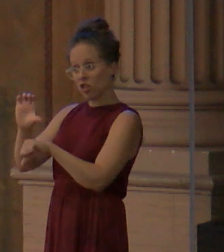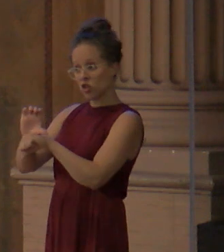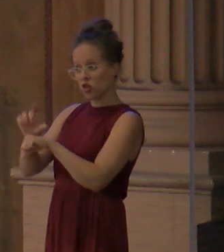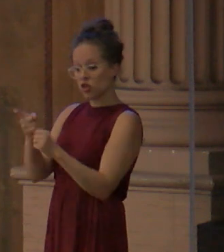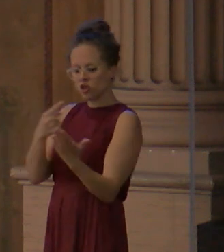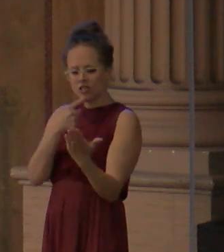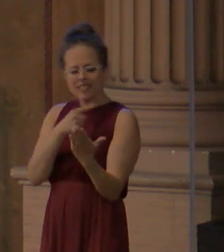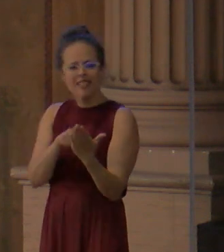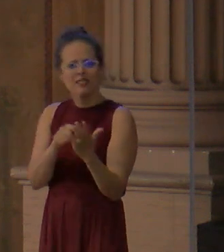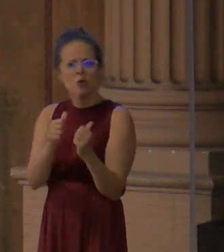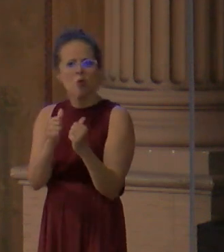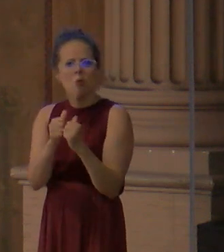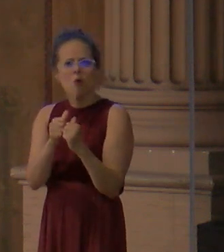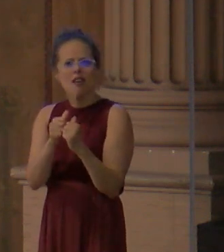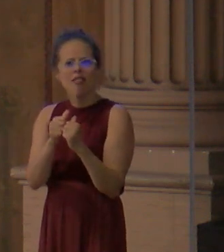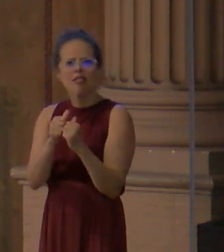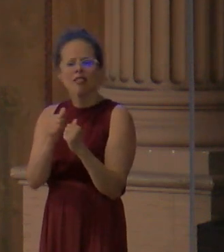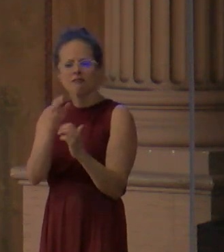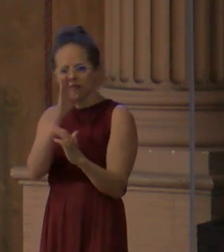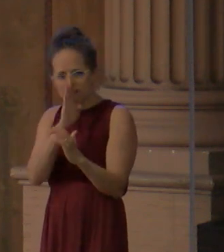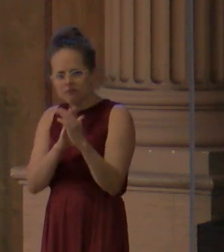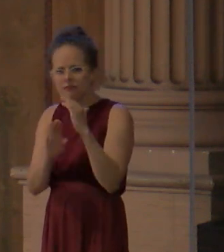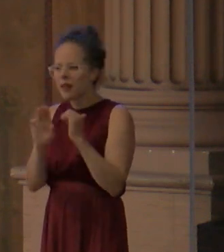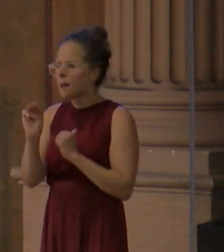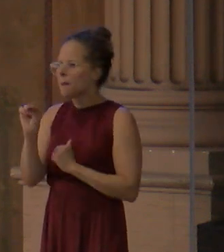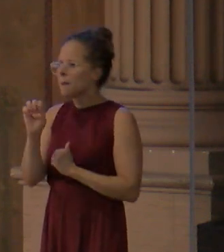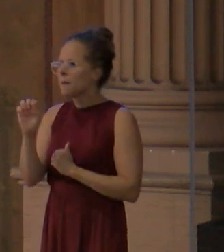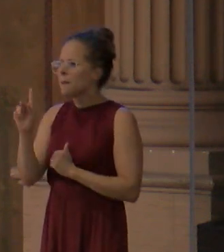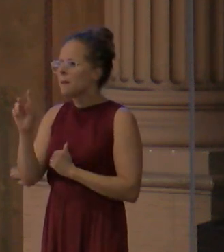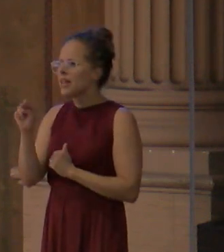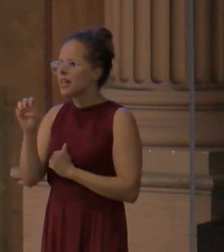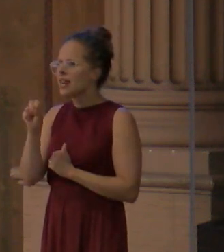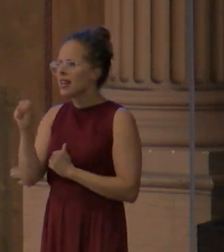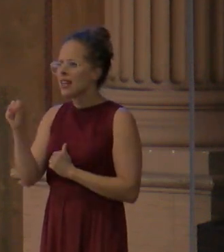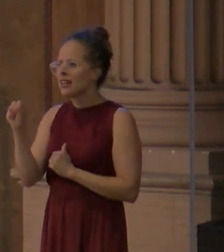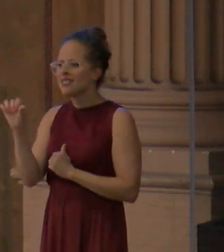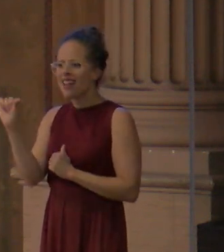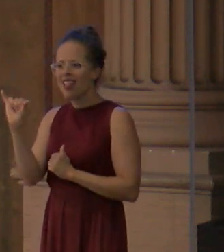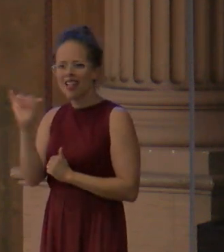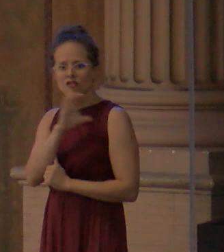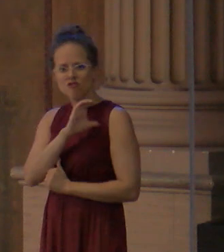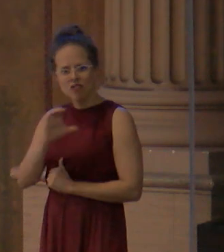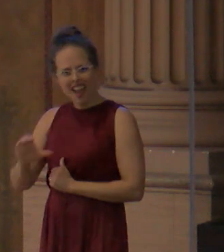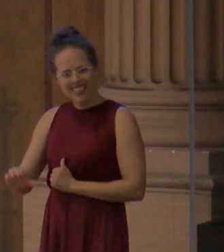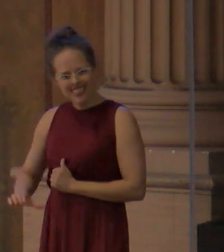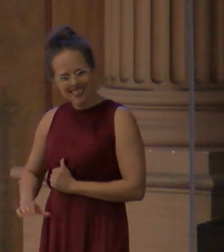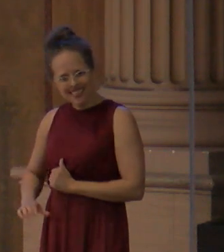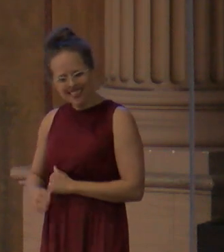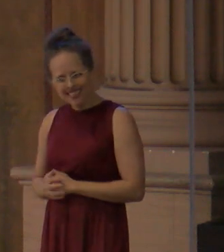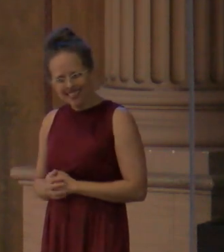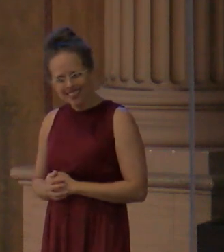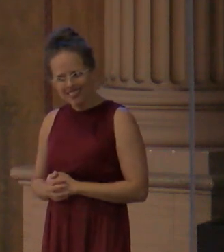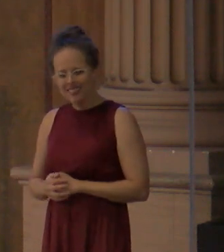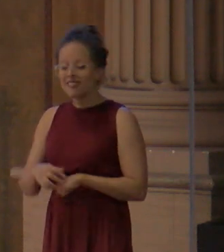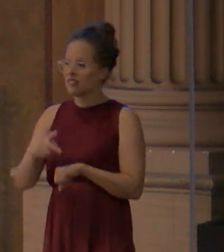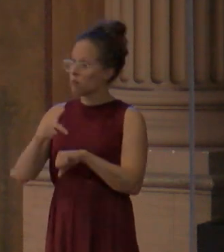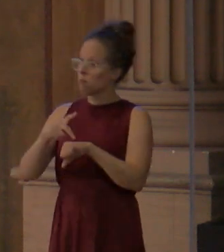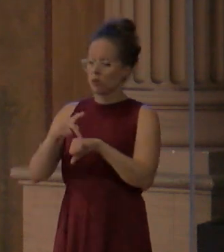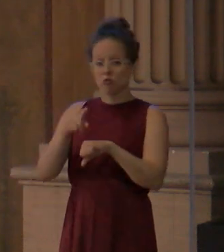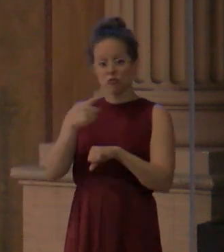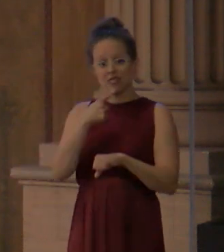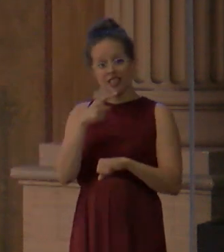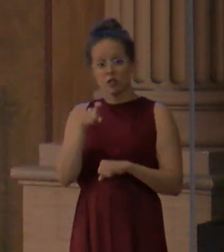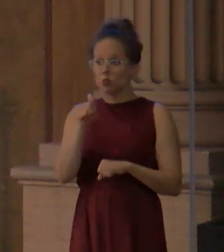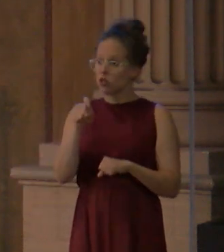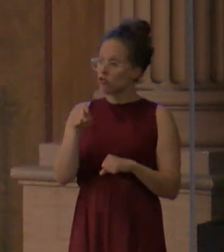the meekness and gentleness of Christ. That's 2 Corinthians 10. Peter says that should always be ready to give an answer to those who ask for the